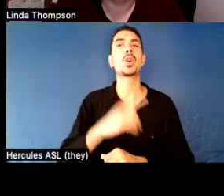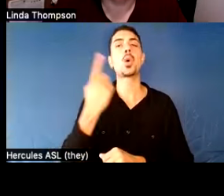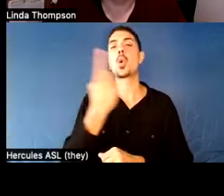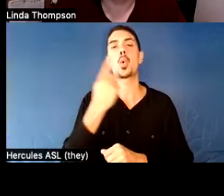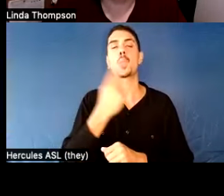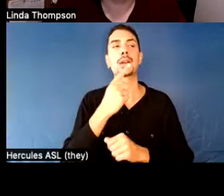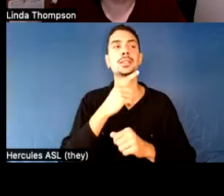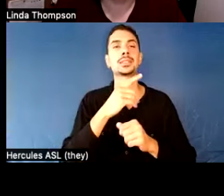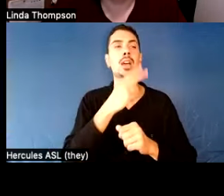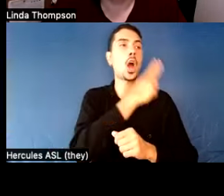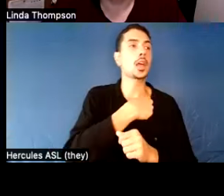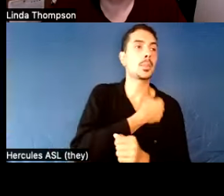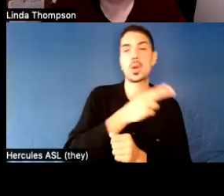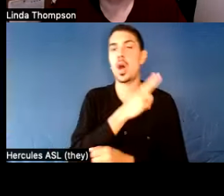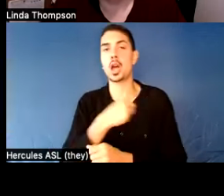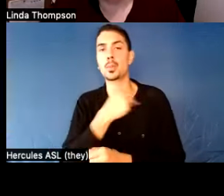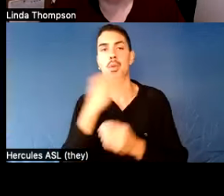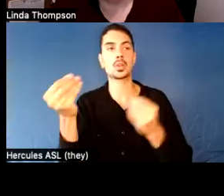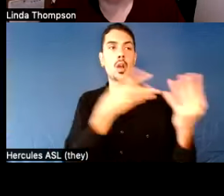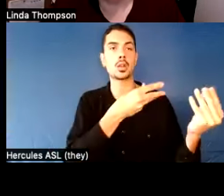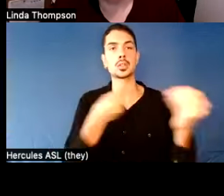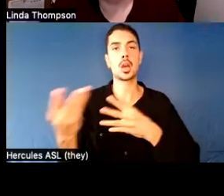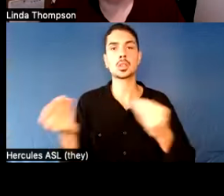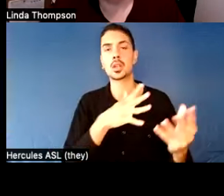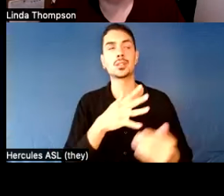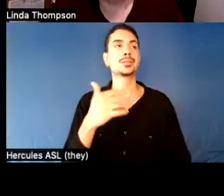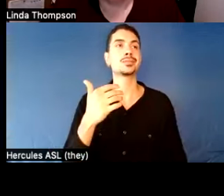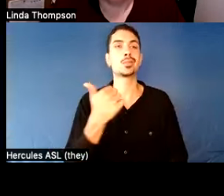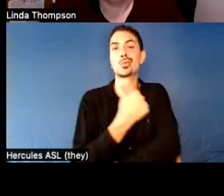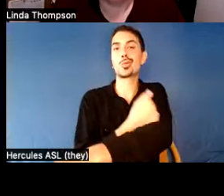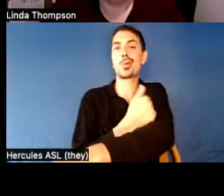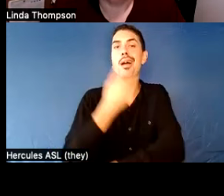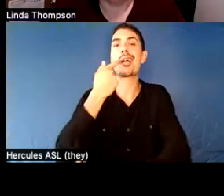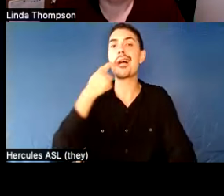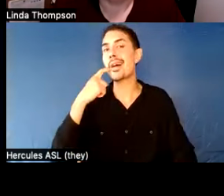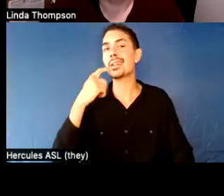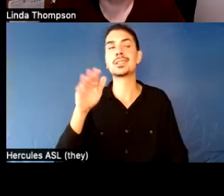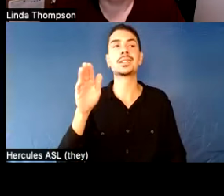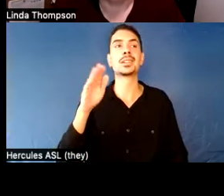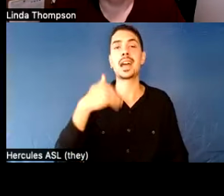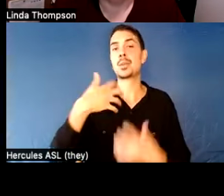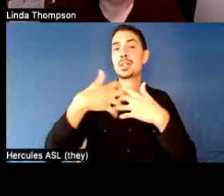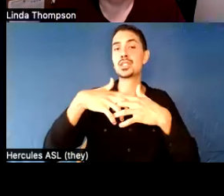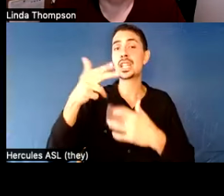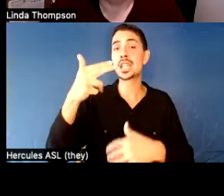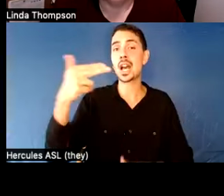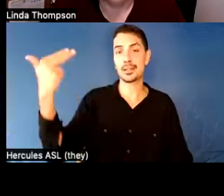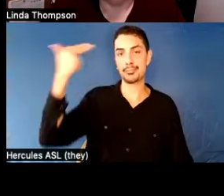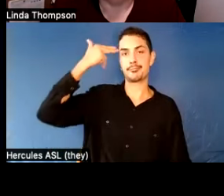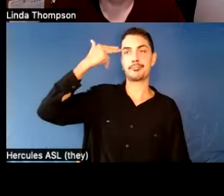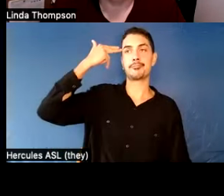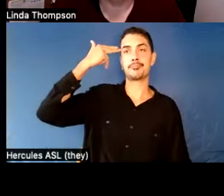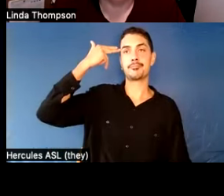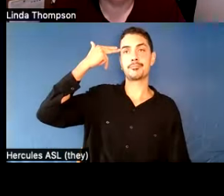hospital. There were drug addicts in and out of our house. I had machine guns held to my head. They were in and out of jail.